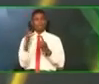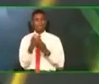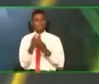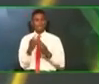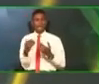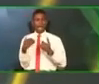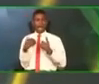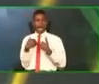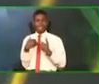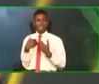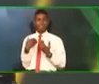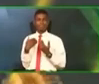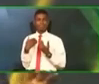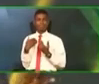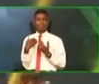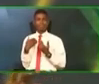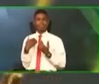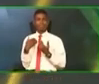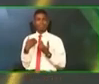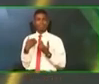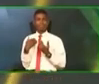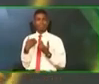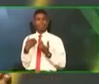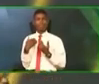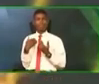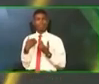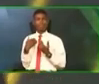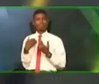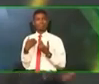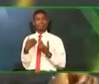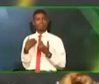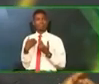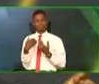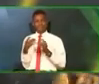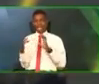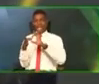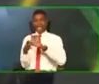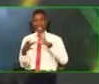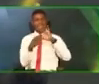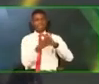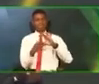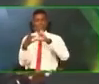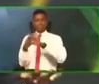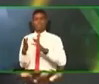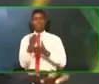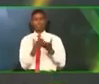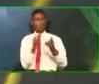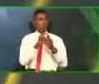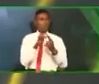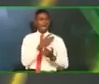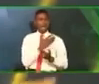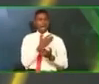has associated certain words and expression with certain feelings. Let me explain to you what I mean.